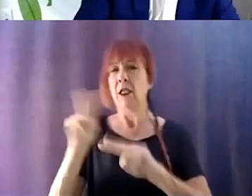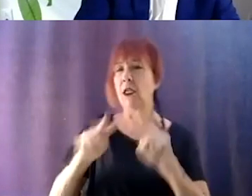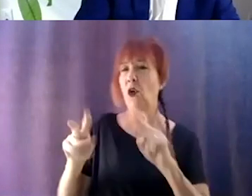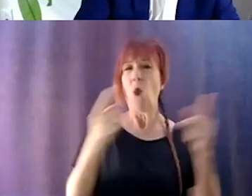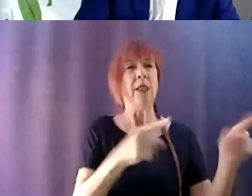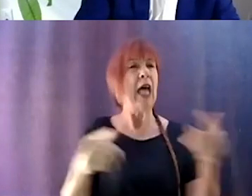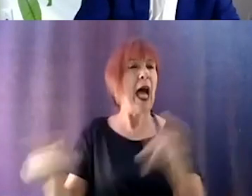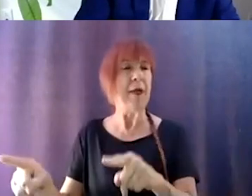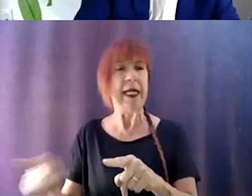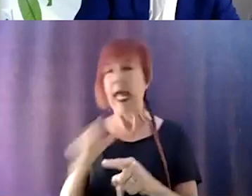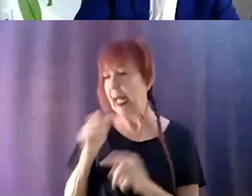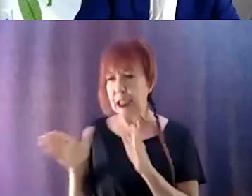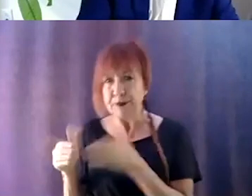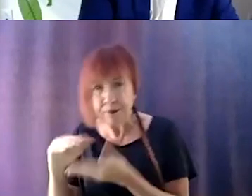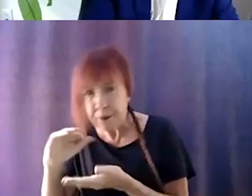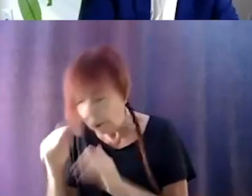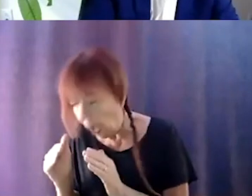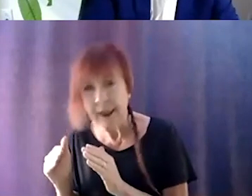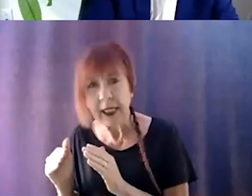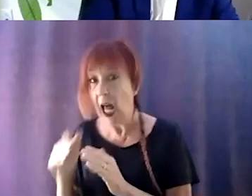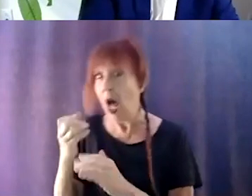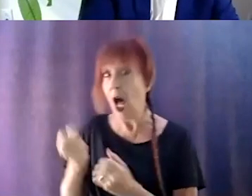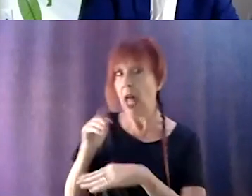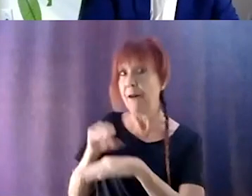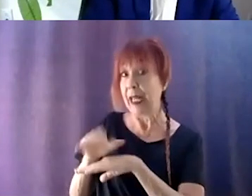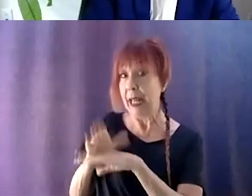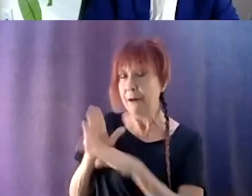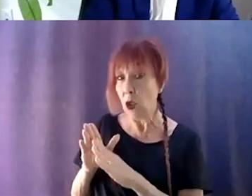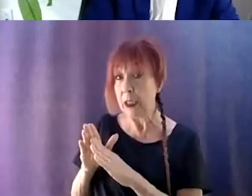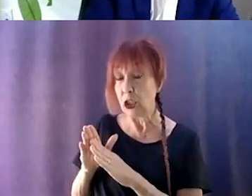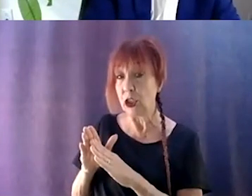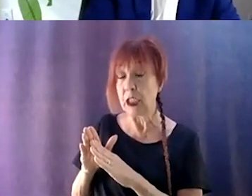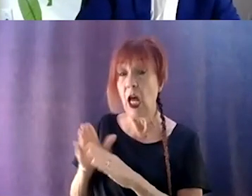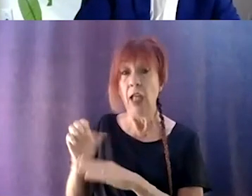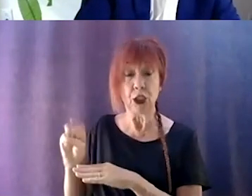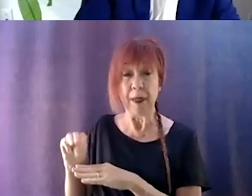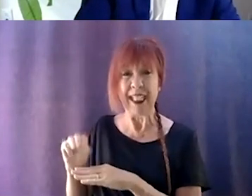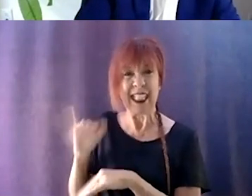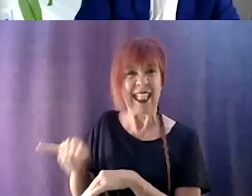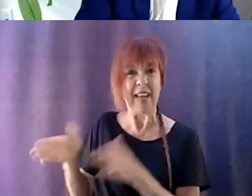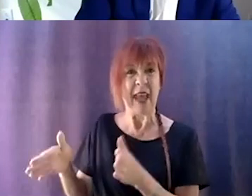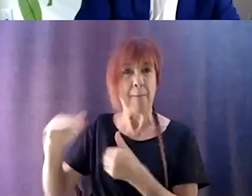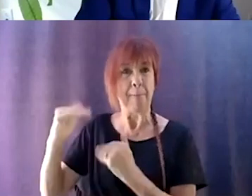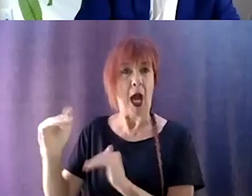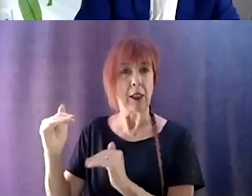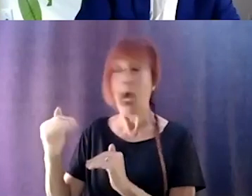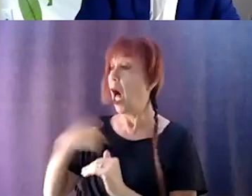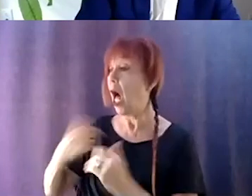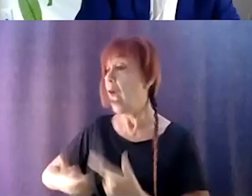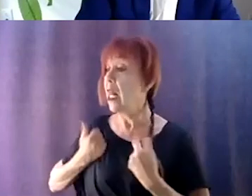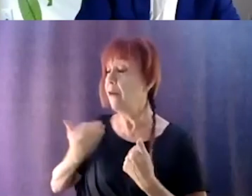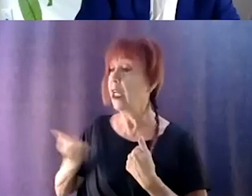instead of just staying in a box. I think a lot of influencers and people on social, they stay in a box. It's like, this is, you know, where I live in my